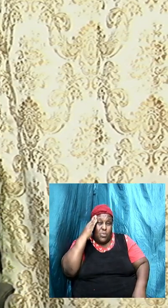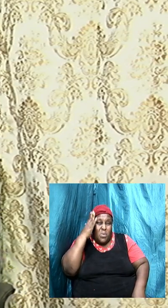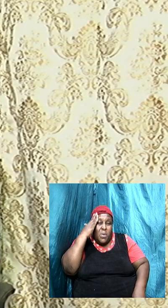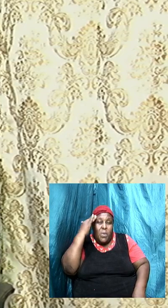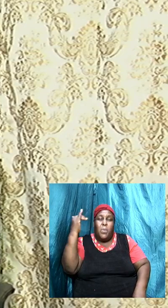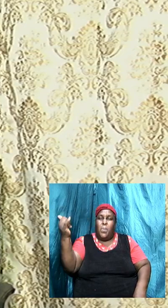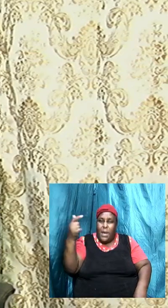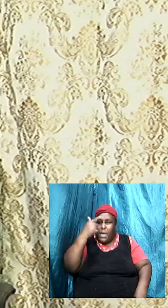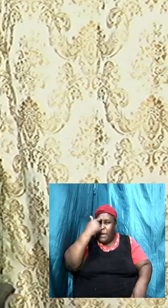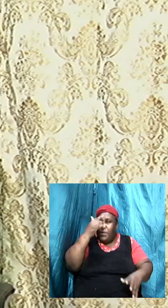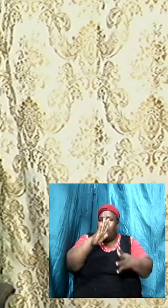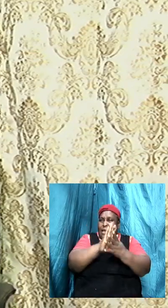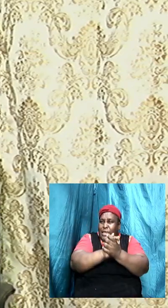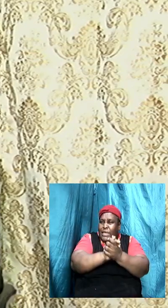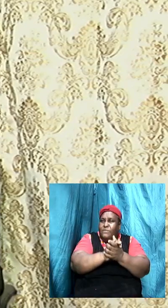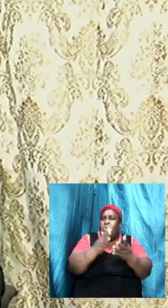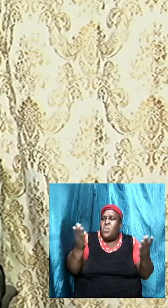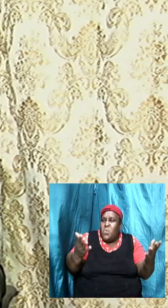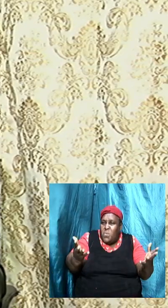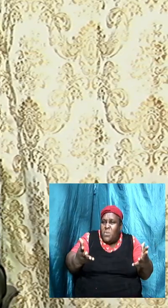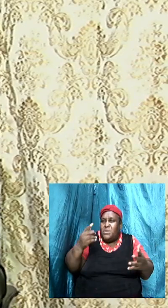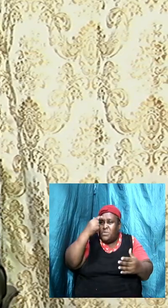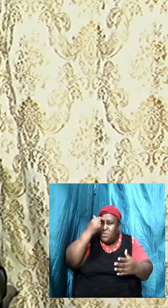why you believe what you believe.